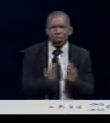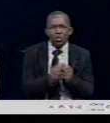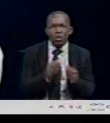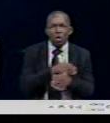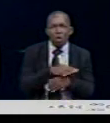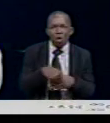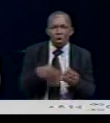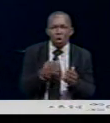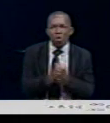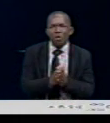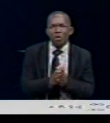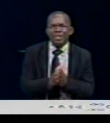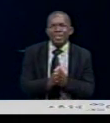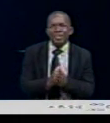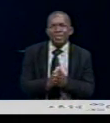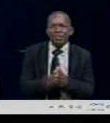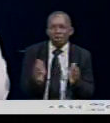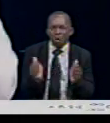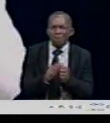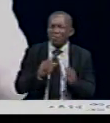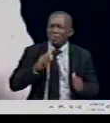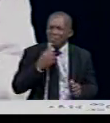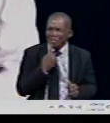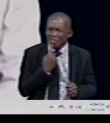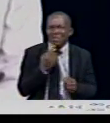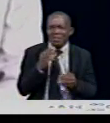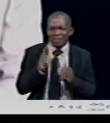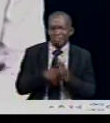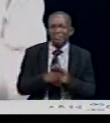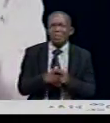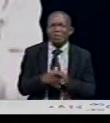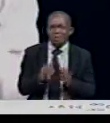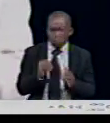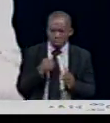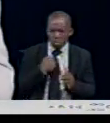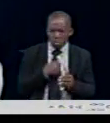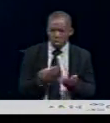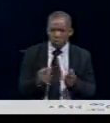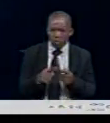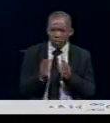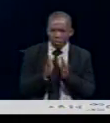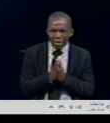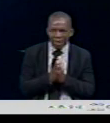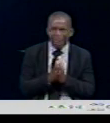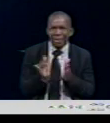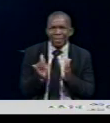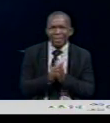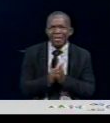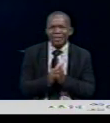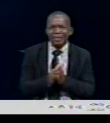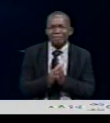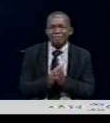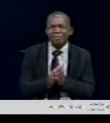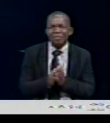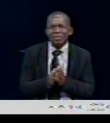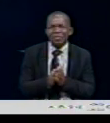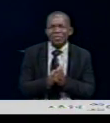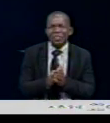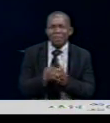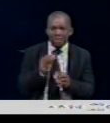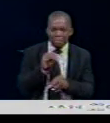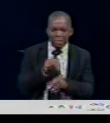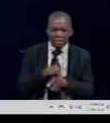heart, with all earnestness. We want to pray that the message of the uniqueness of Christ